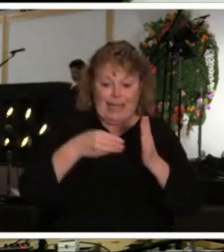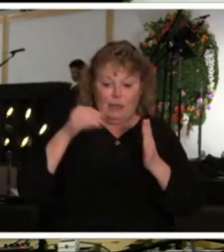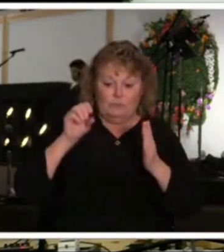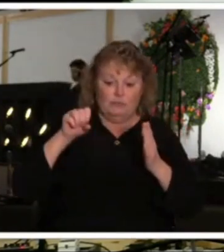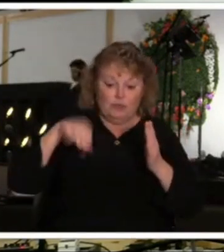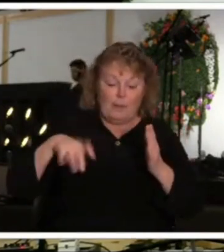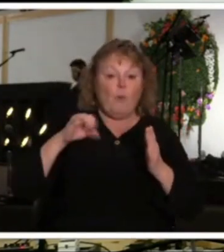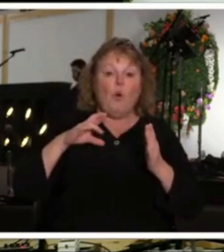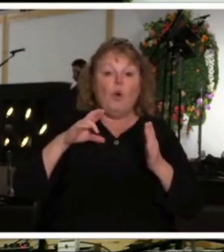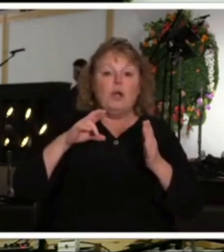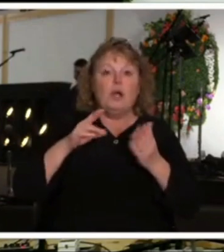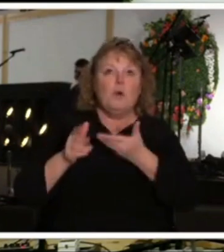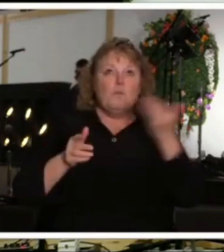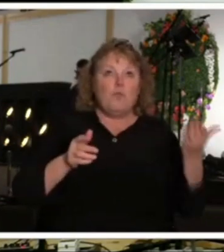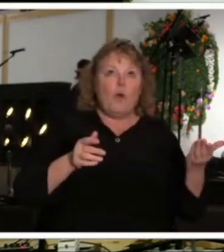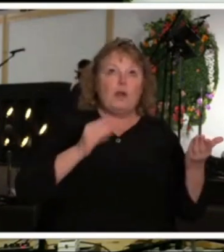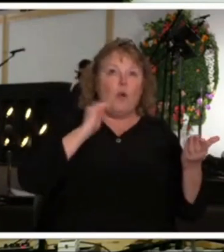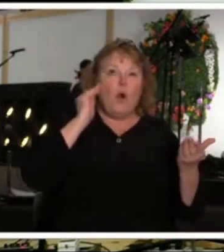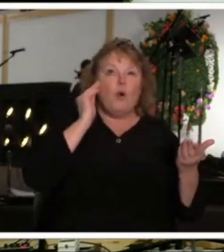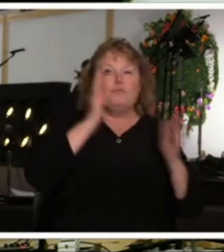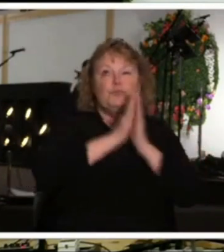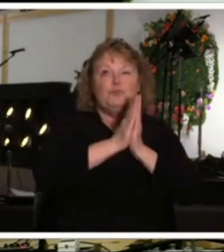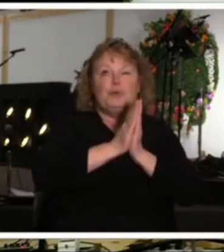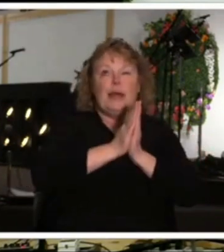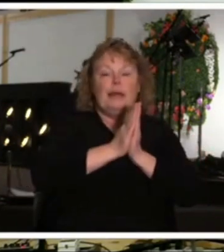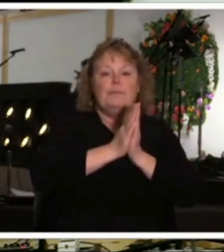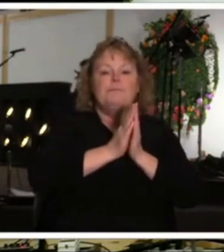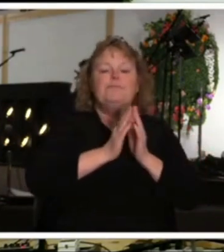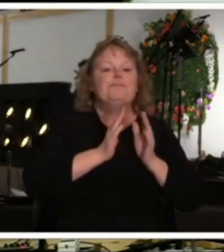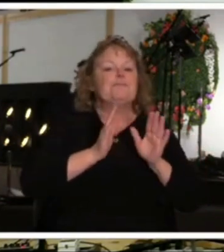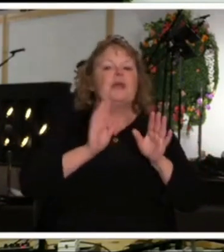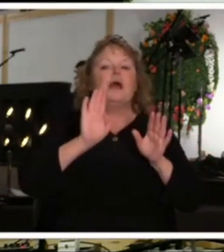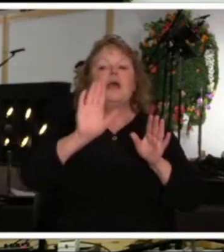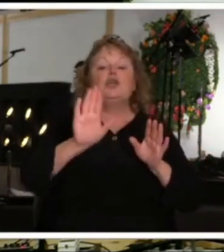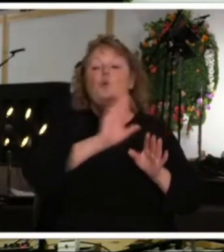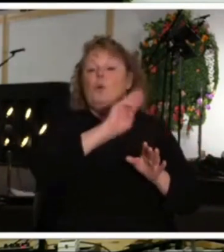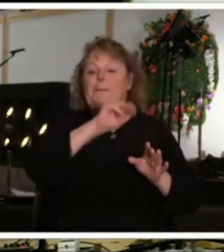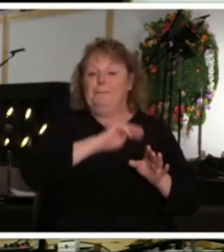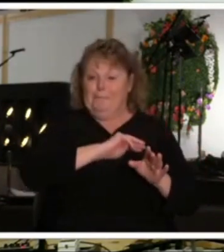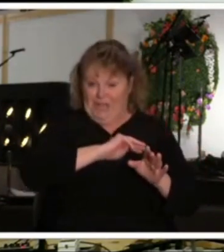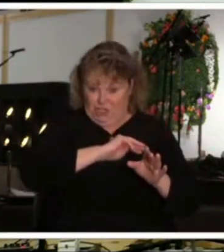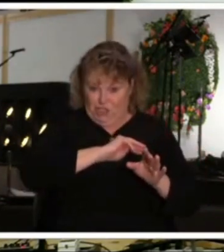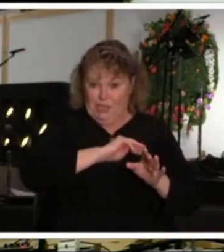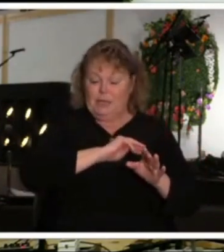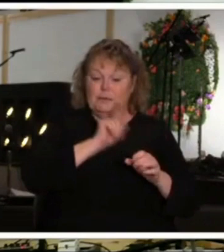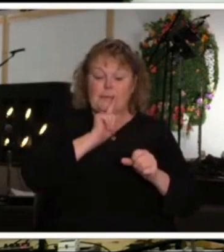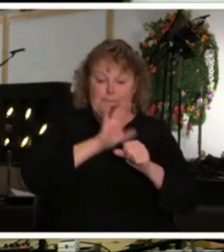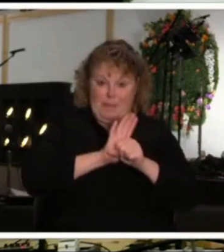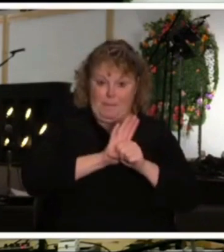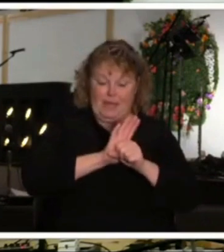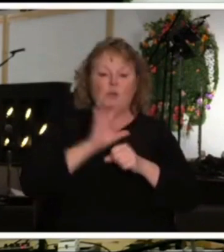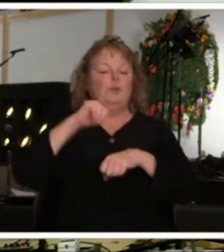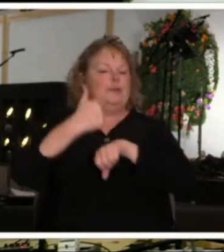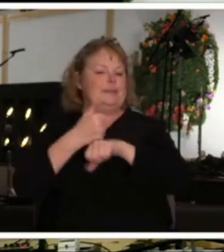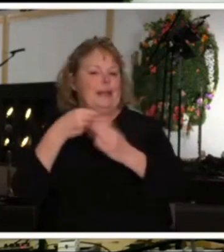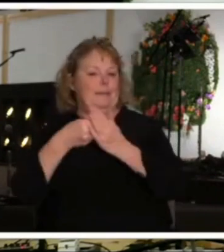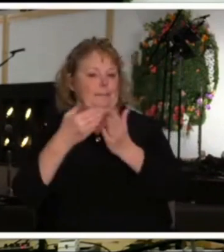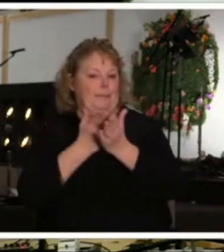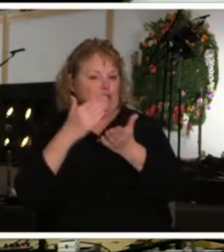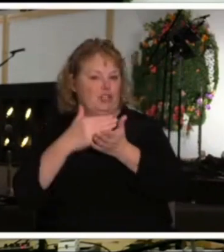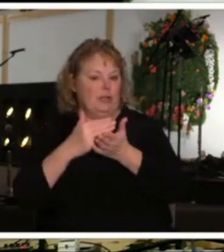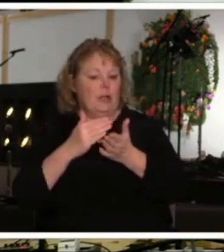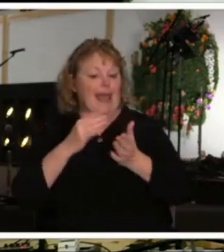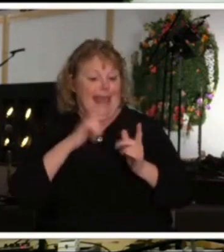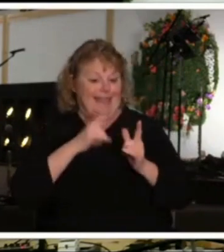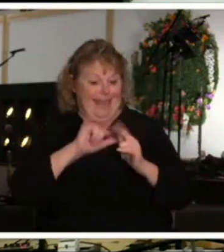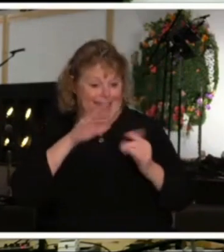wanted to do, let me just remind you that it's through the Faith Promise, your missions giving, that we create a missions budget at our church that allows us